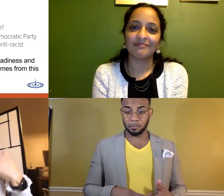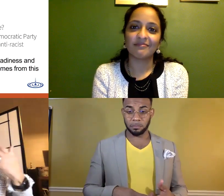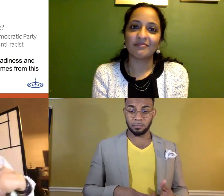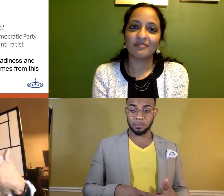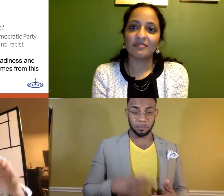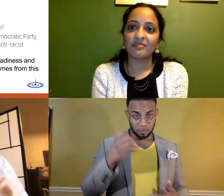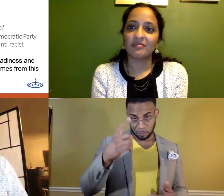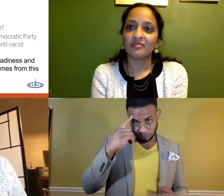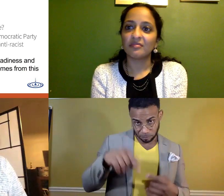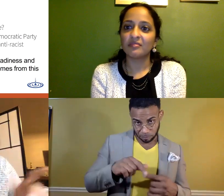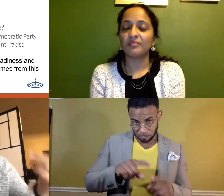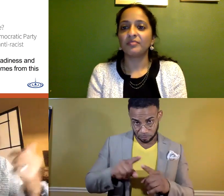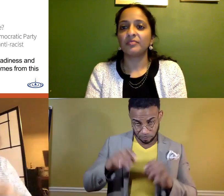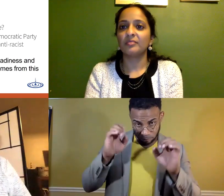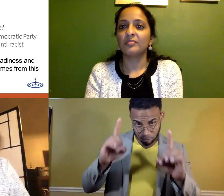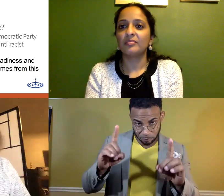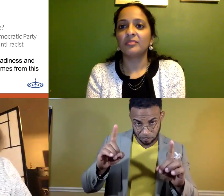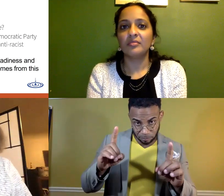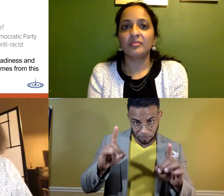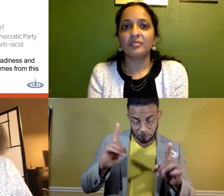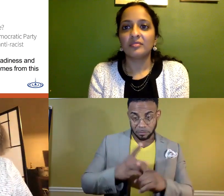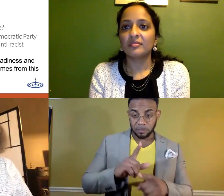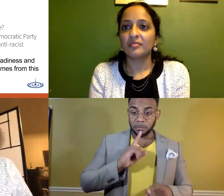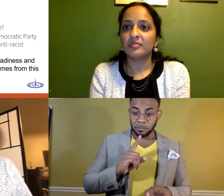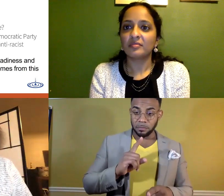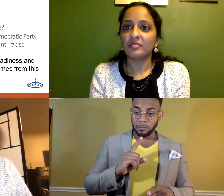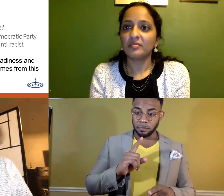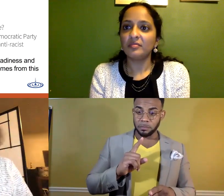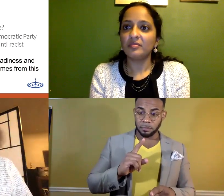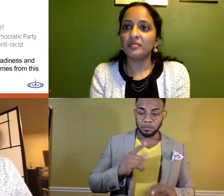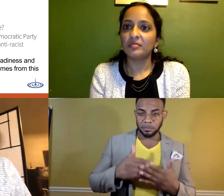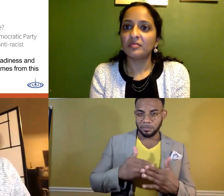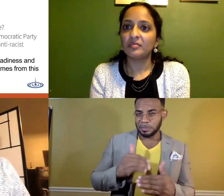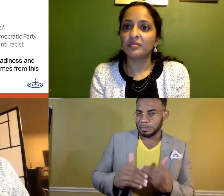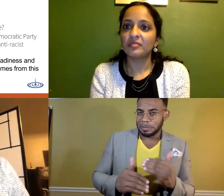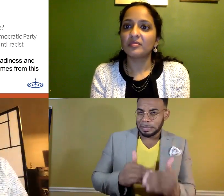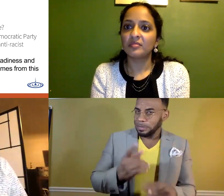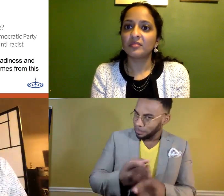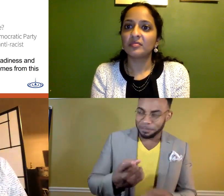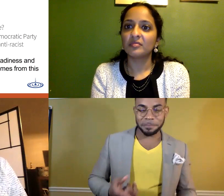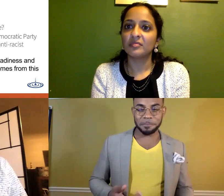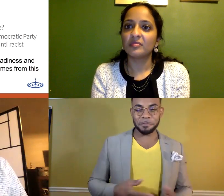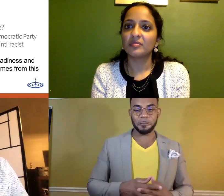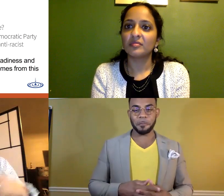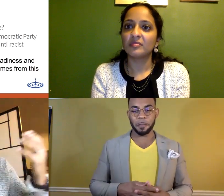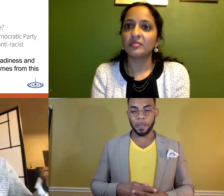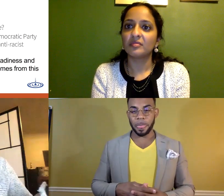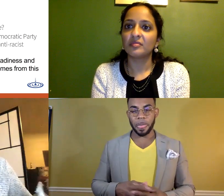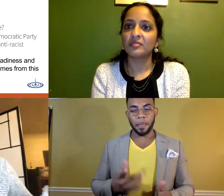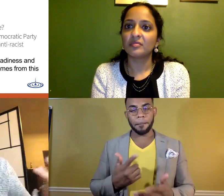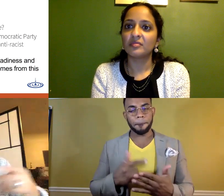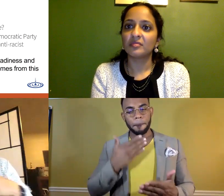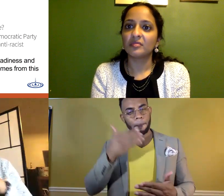and if you think about it as an education, right? These are baby steps, right? Like, what's your